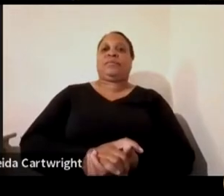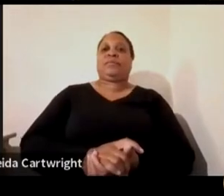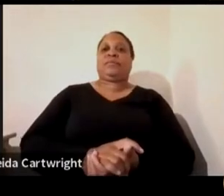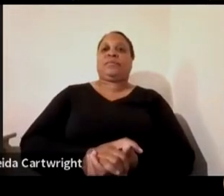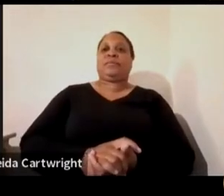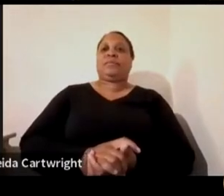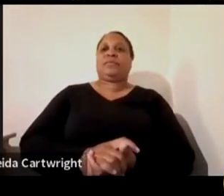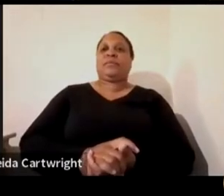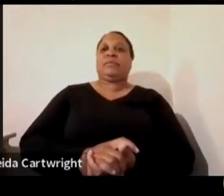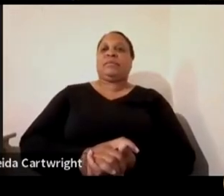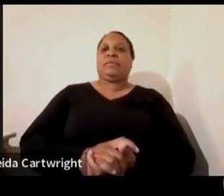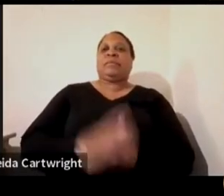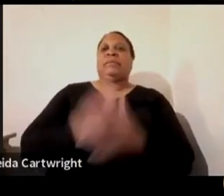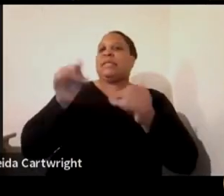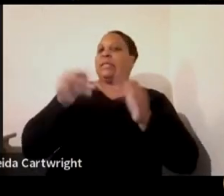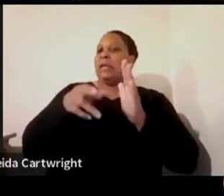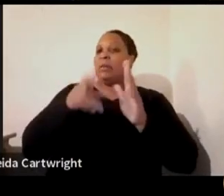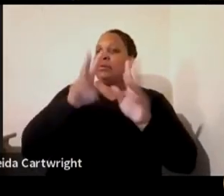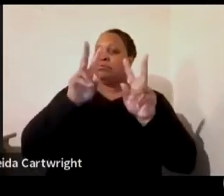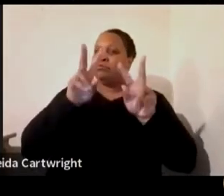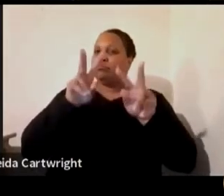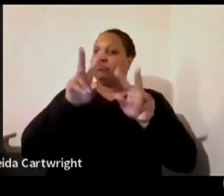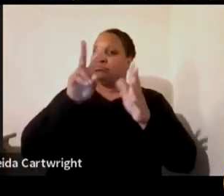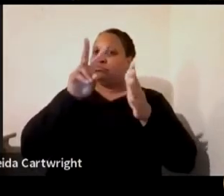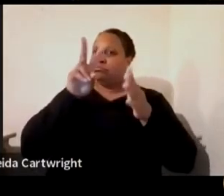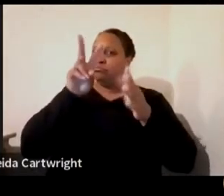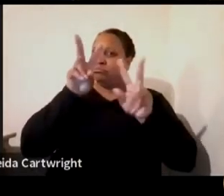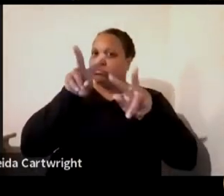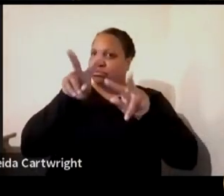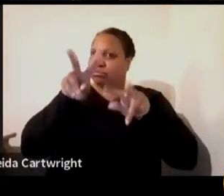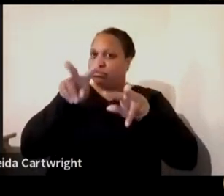I'm just looking at this, another question.